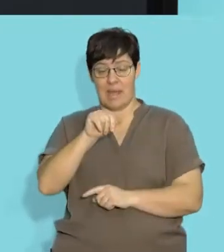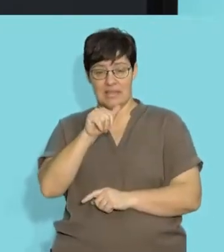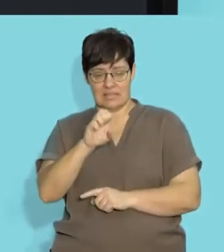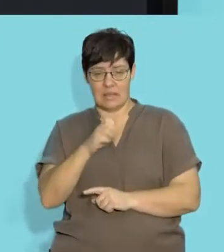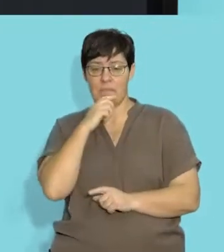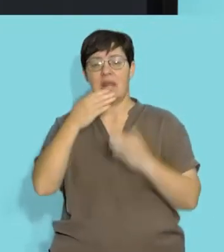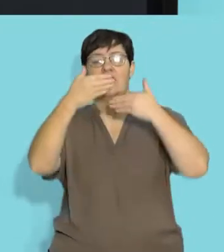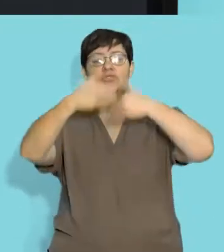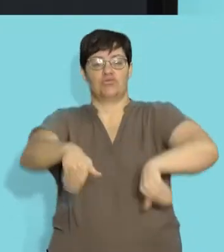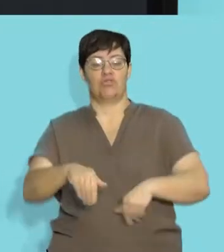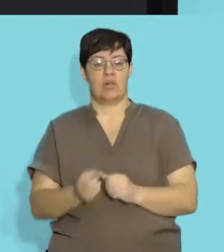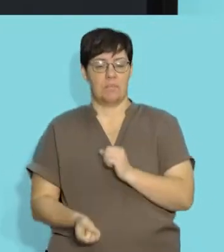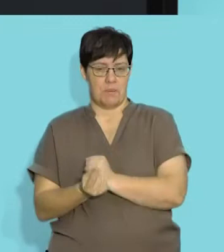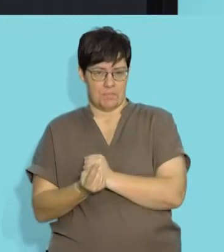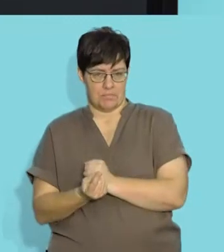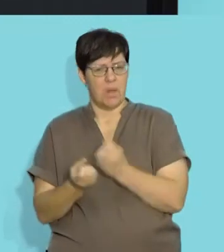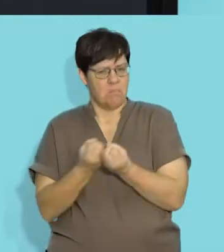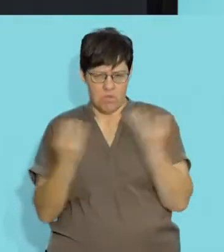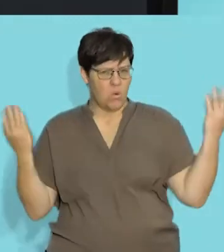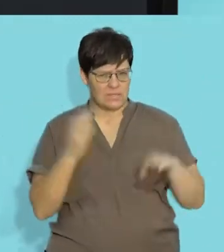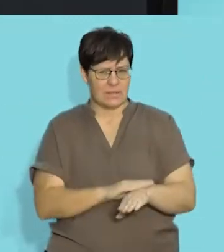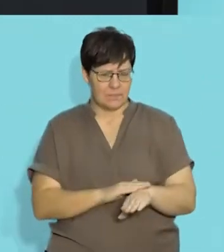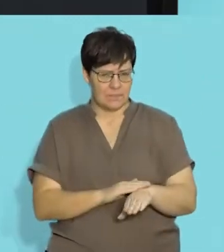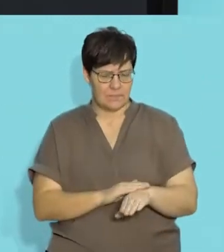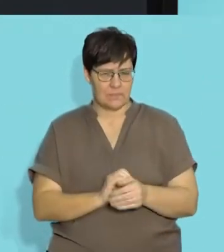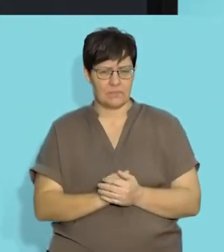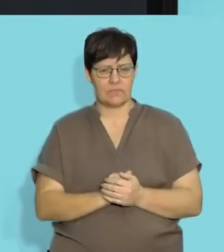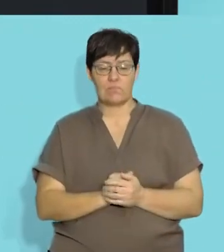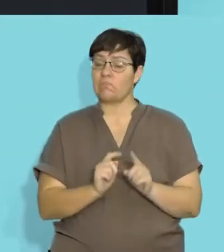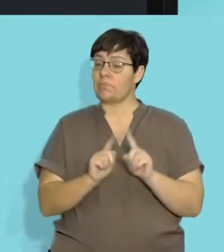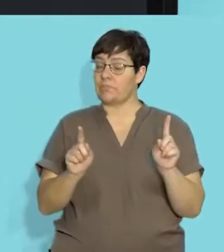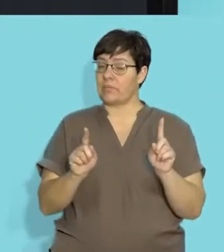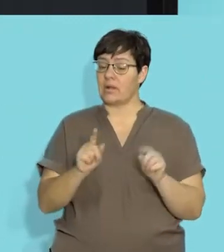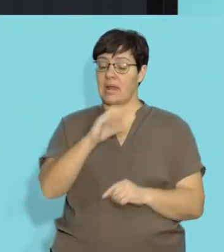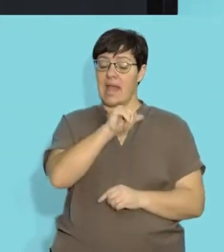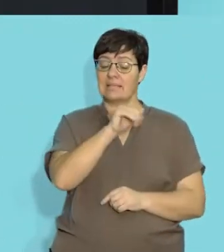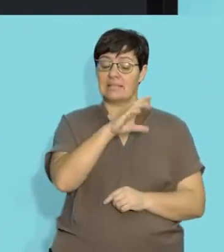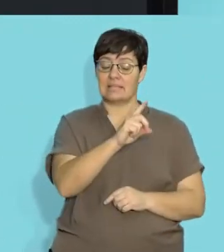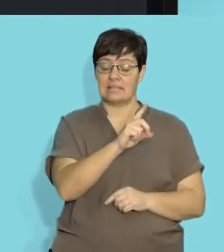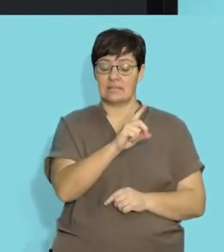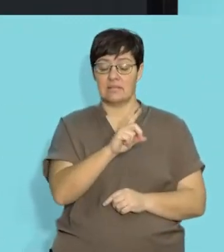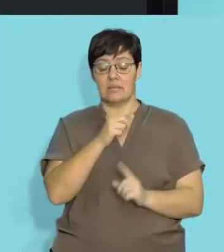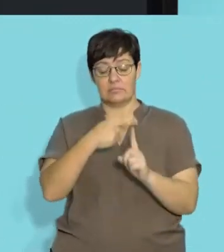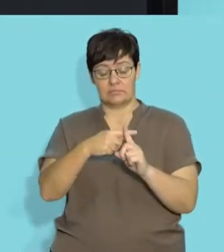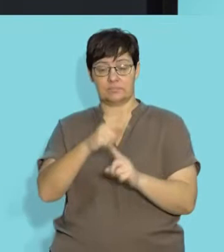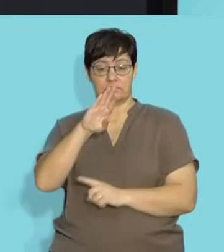it's typically a neutralization reaction, in most cases. But generally, if an acid and a base react with